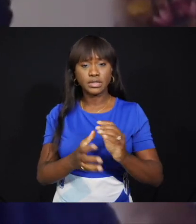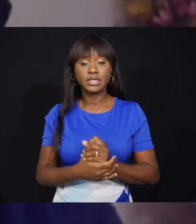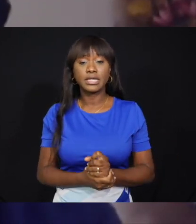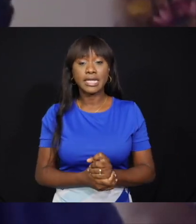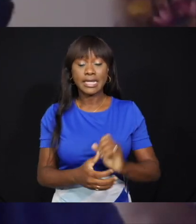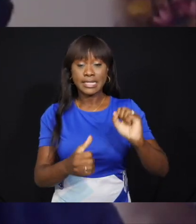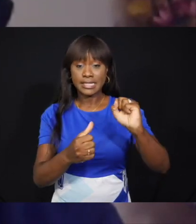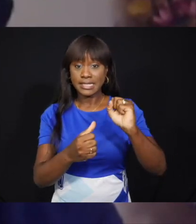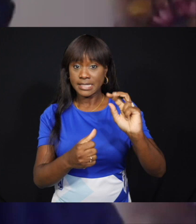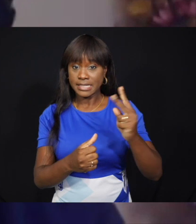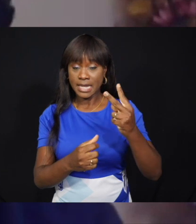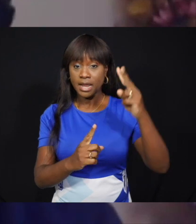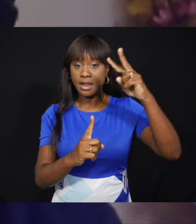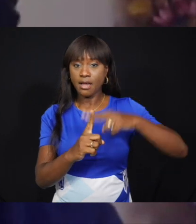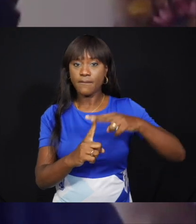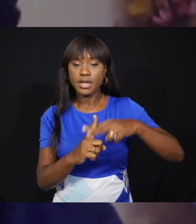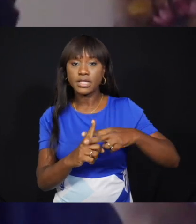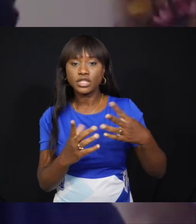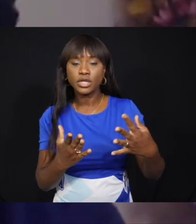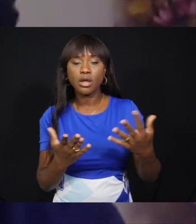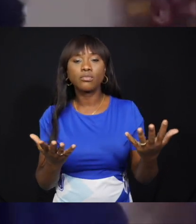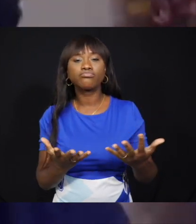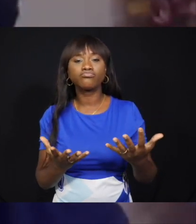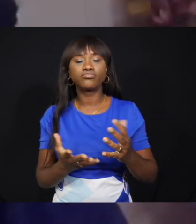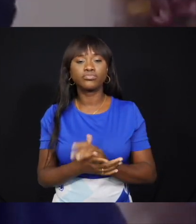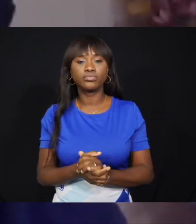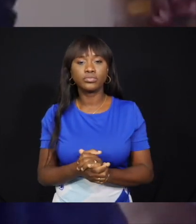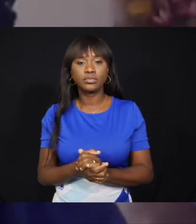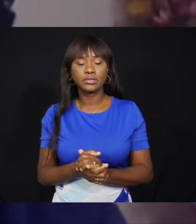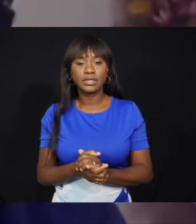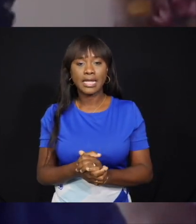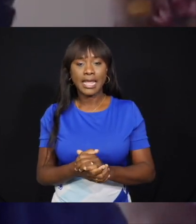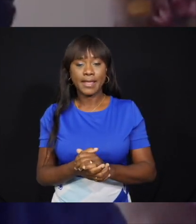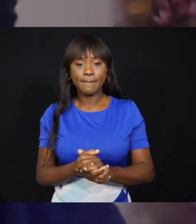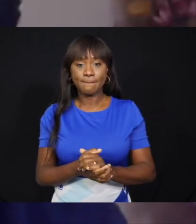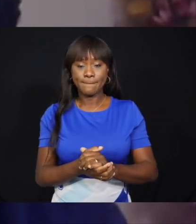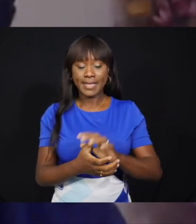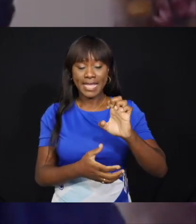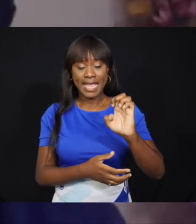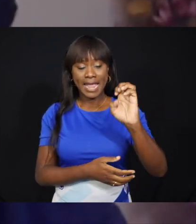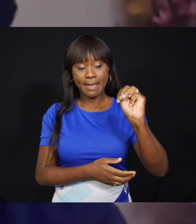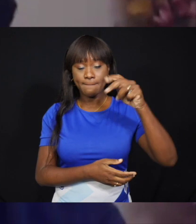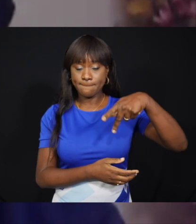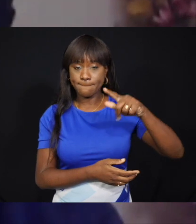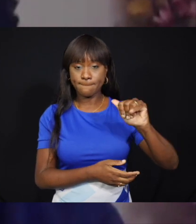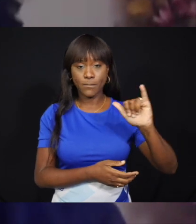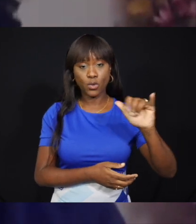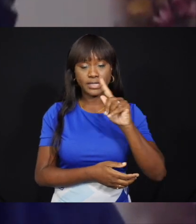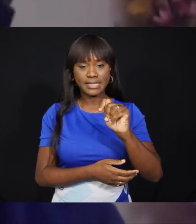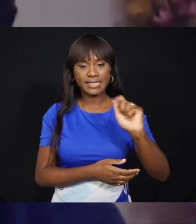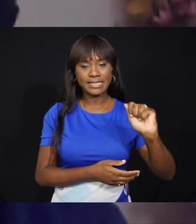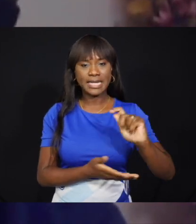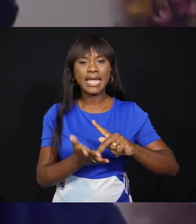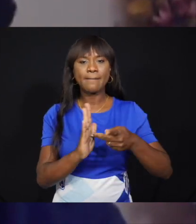with its application by the Registrar General's office. Most surprisingly, our second application that has